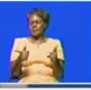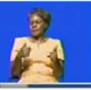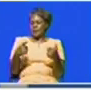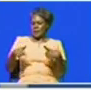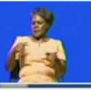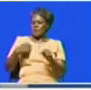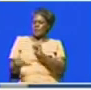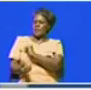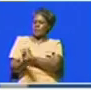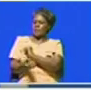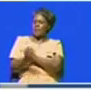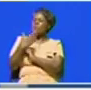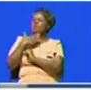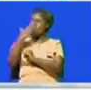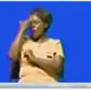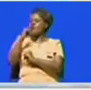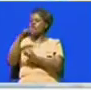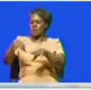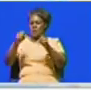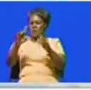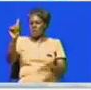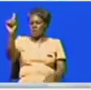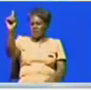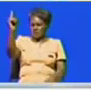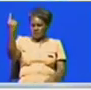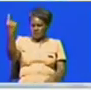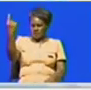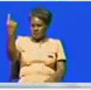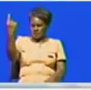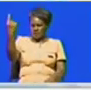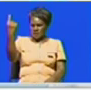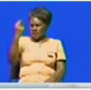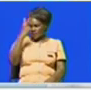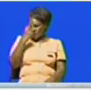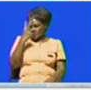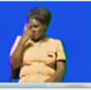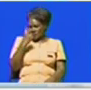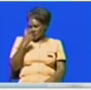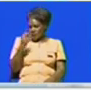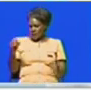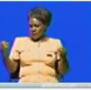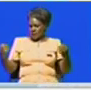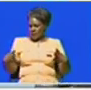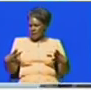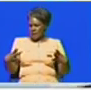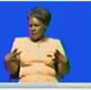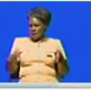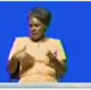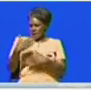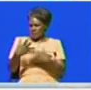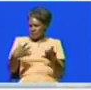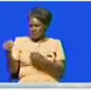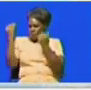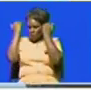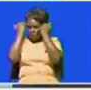explain why not Chebukati and then I explain that. Uh-huh. First of all, just as we suspected, it became clear that after we went